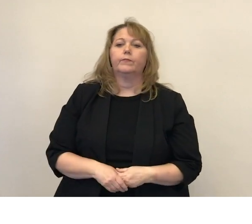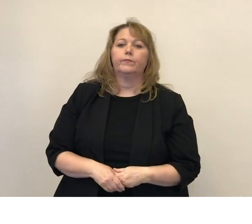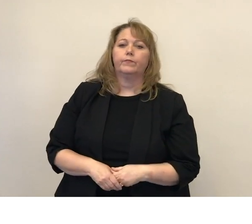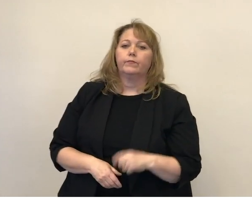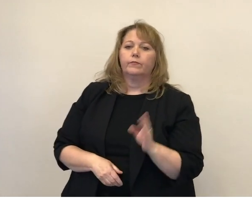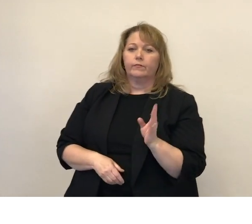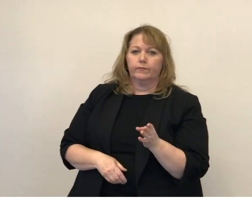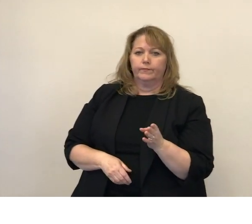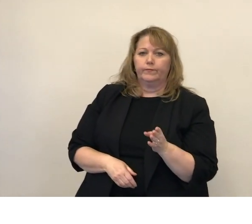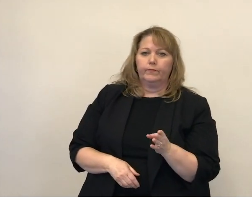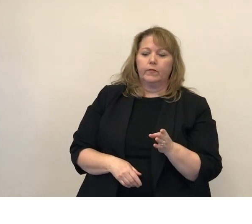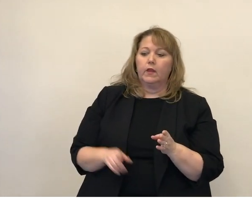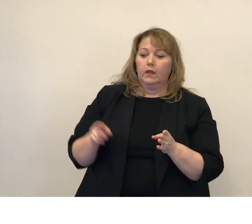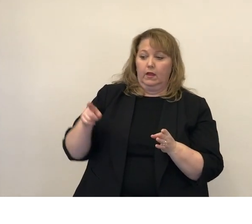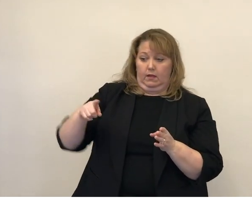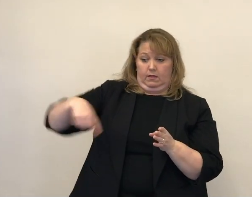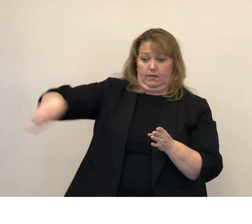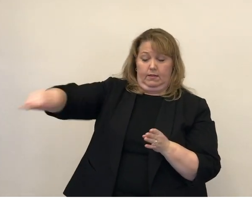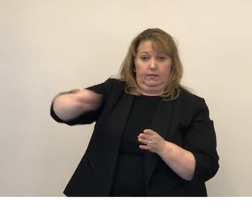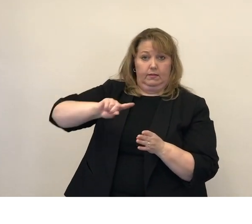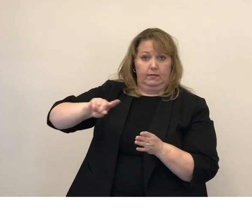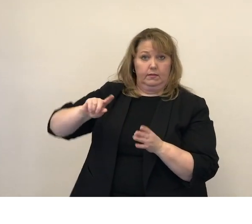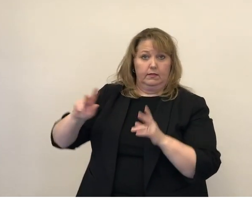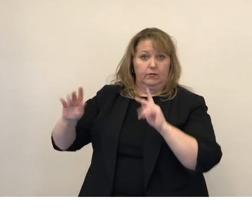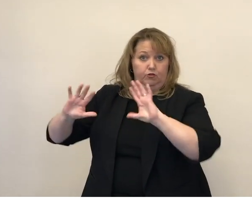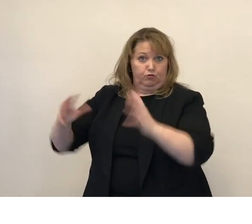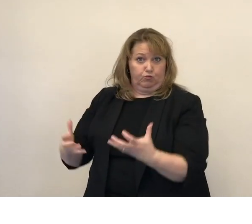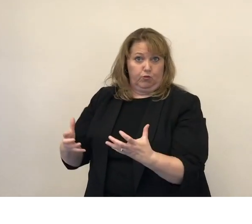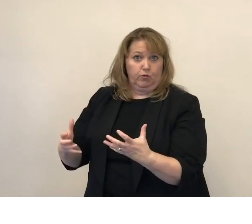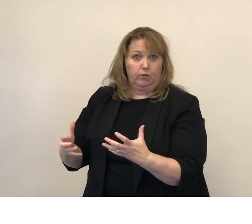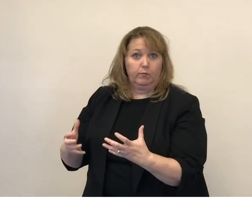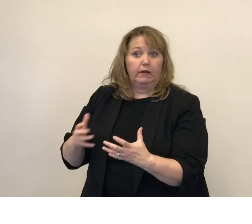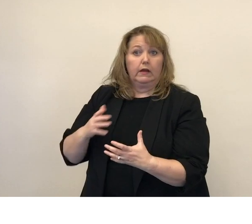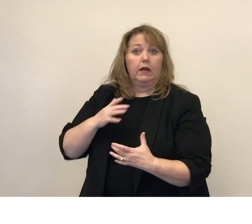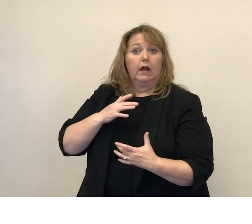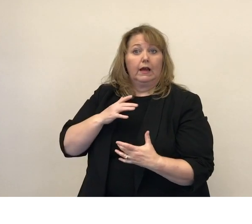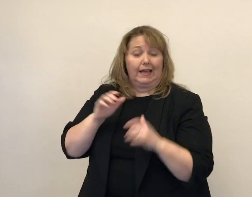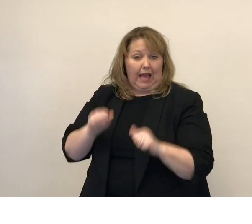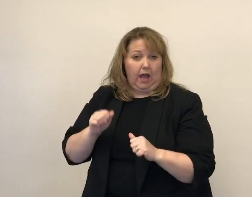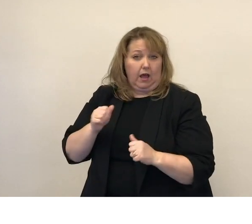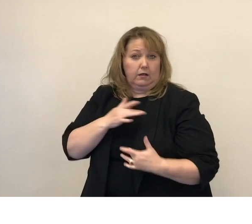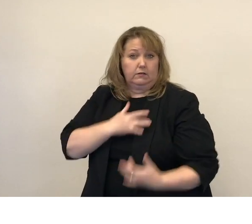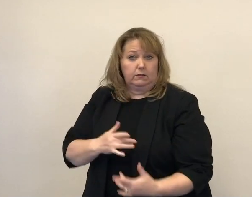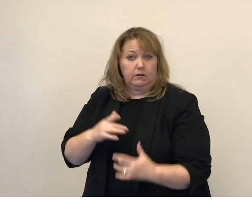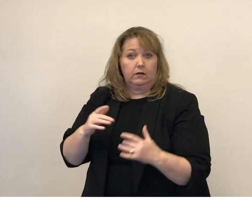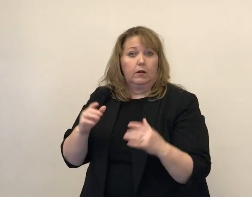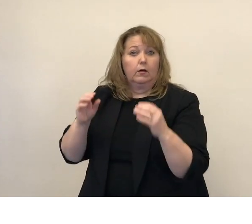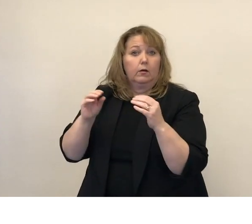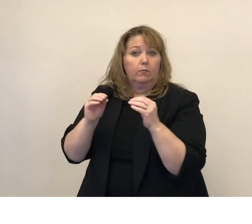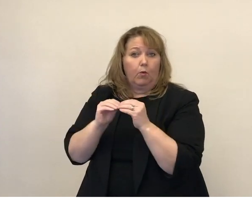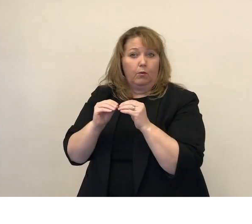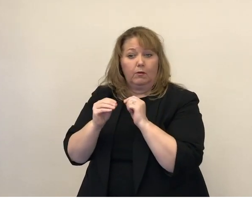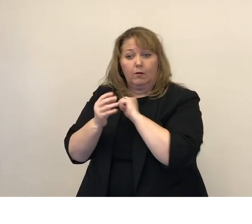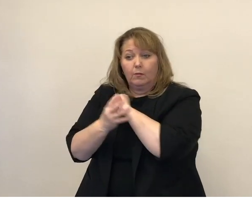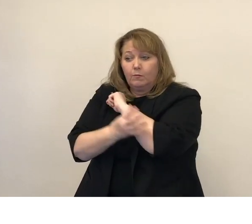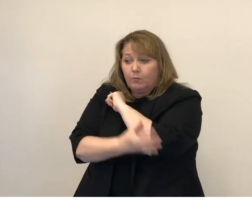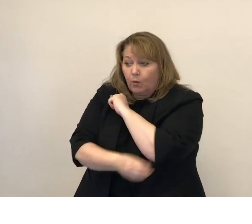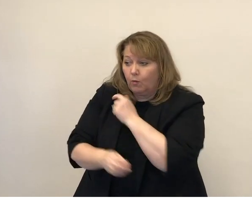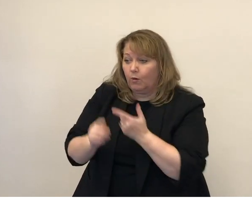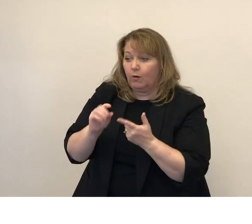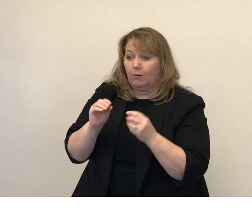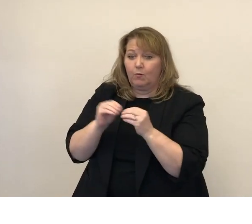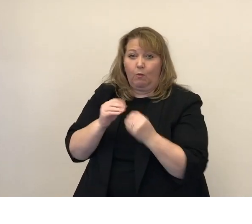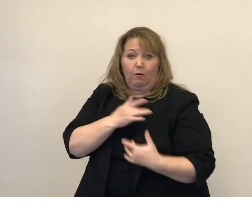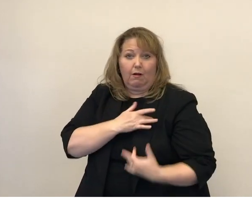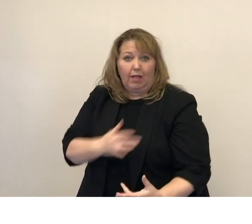that the healthcare system and the socioeconomic system that they live under makes it more, I guess, likely that